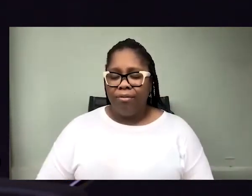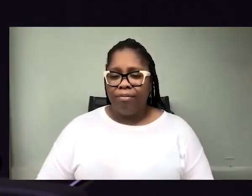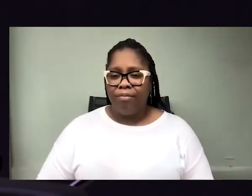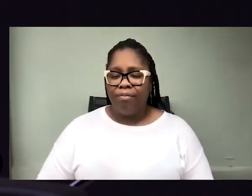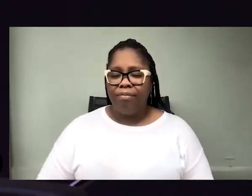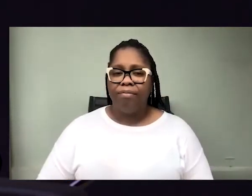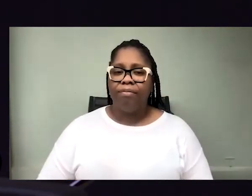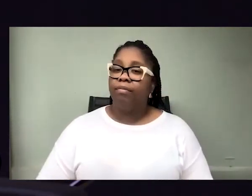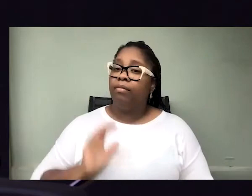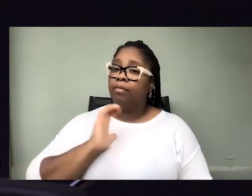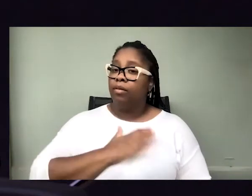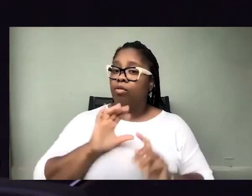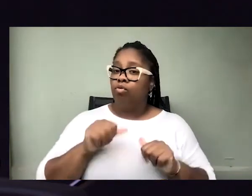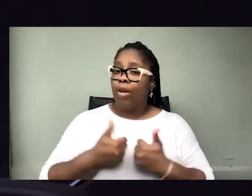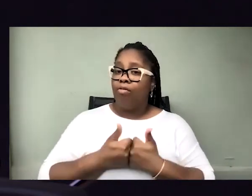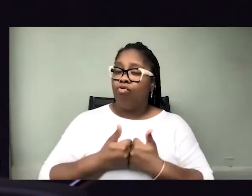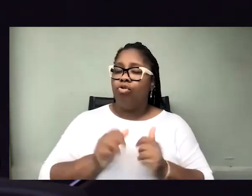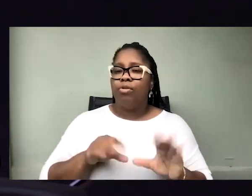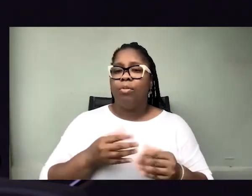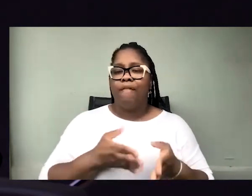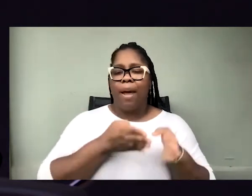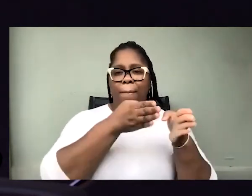Our challenge will be to provide